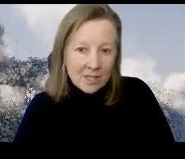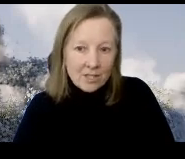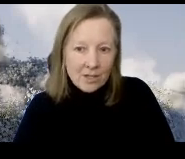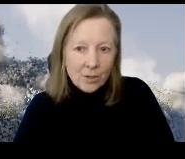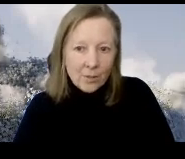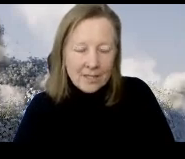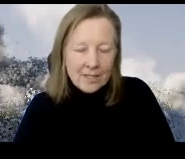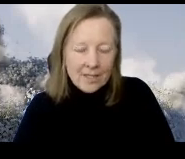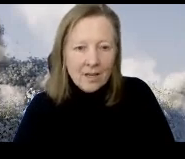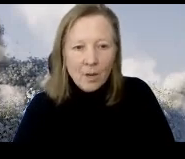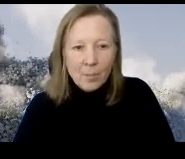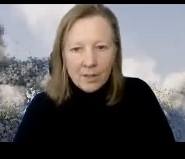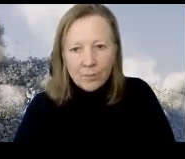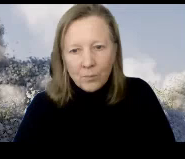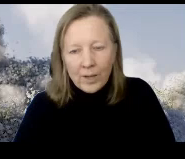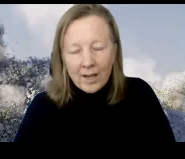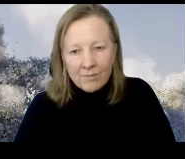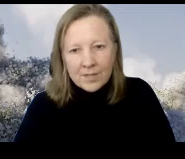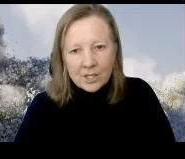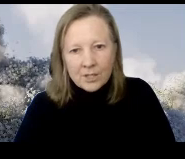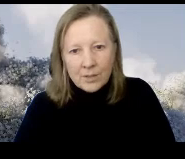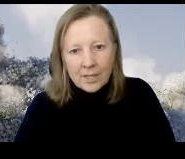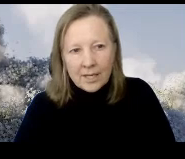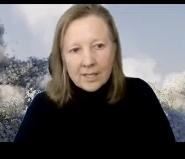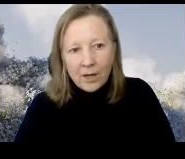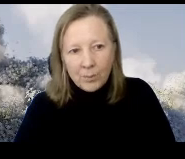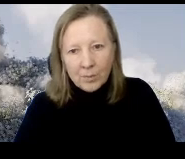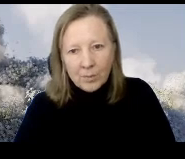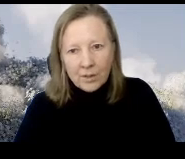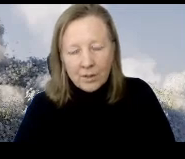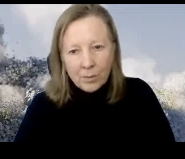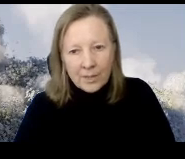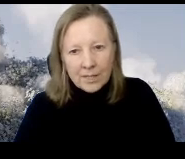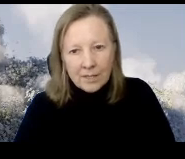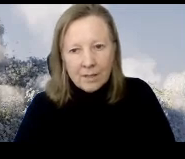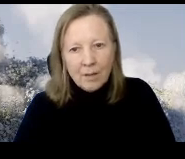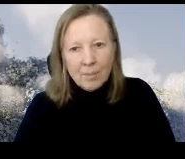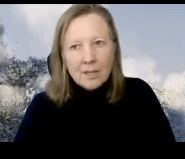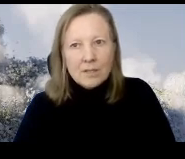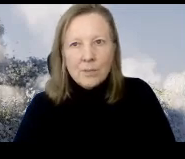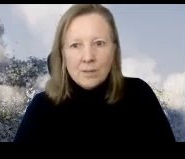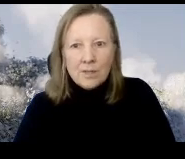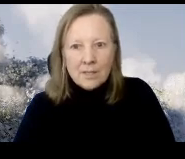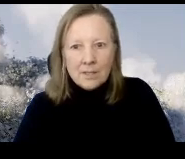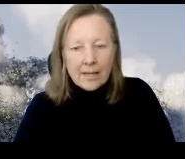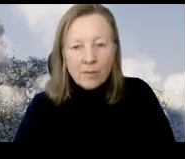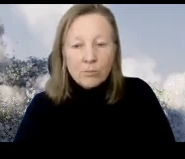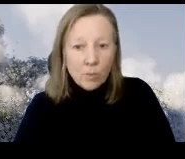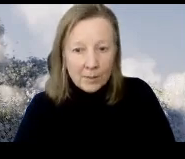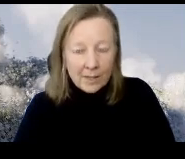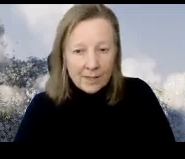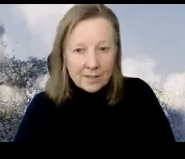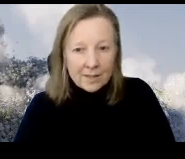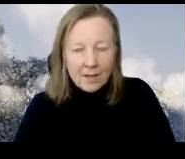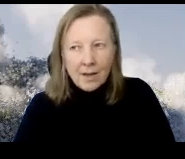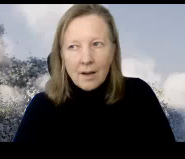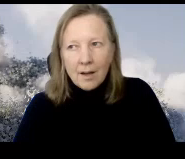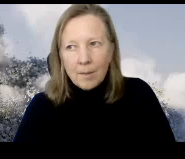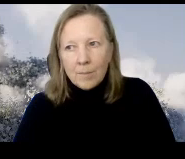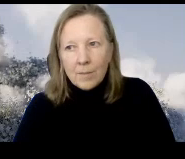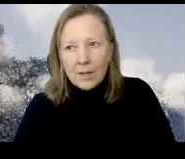the physician OET, but we have physicians who take it to help them with the OET because we do things like role